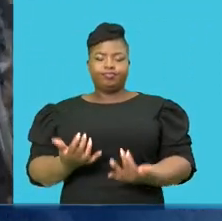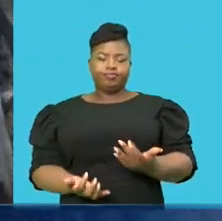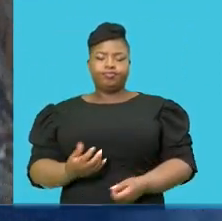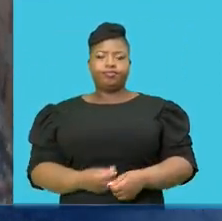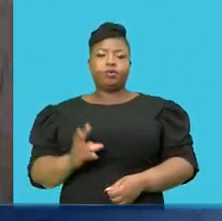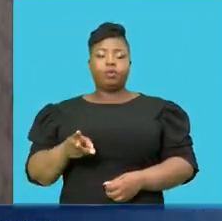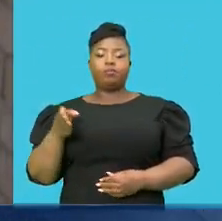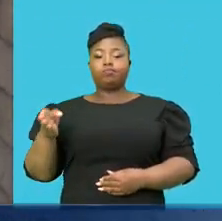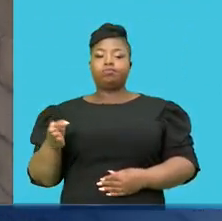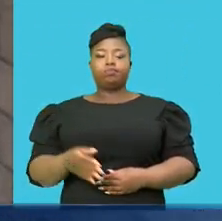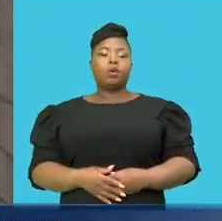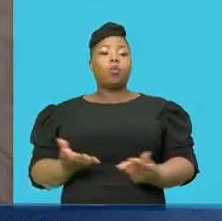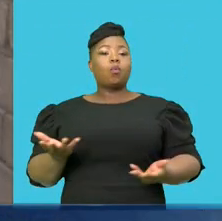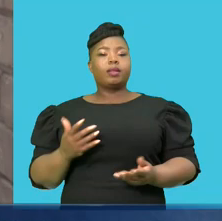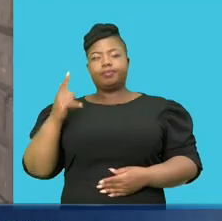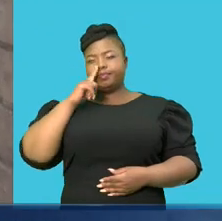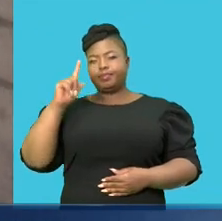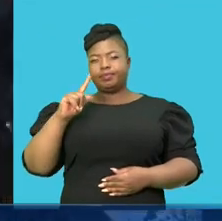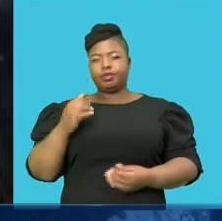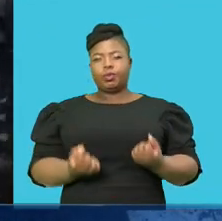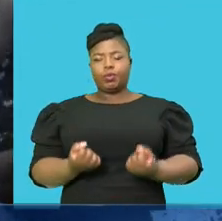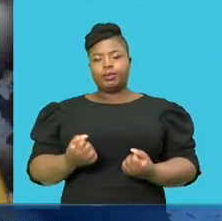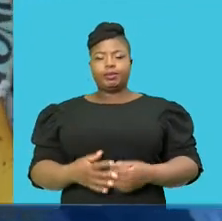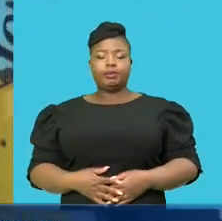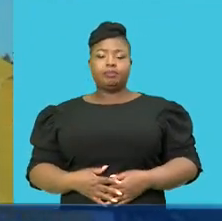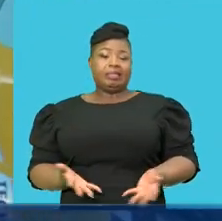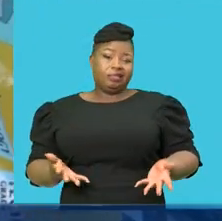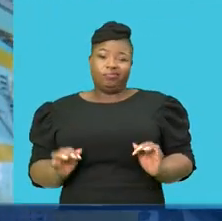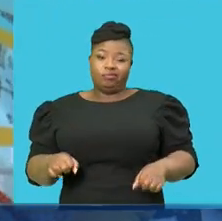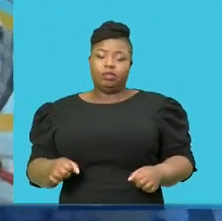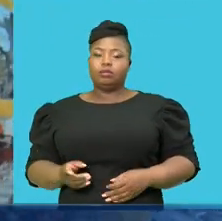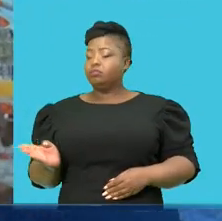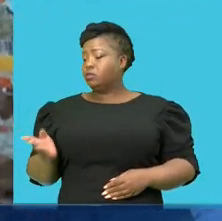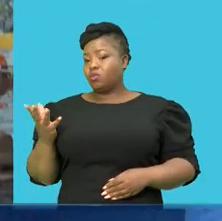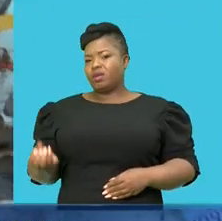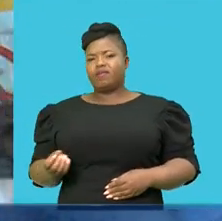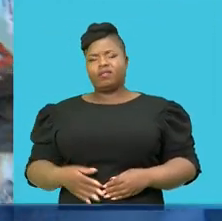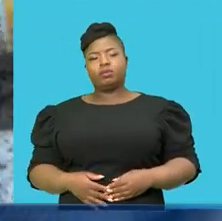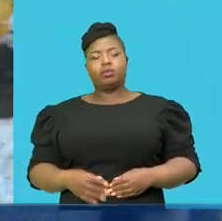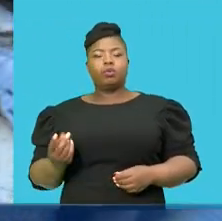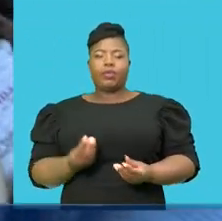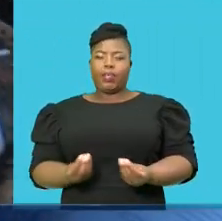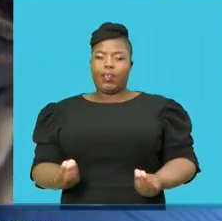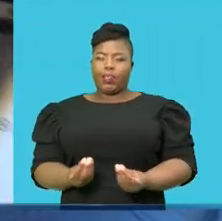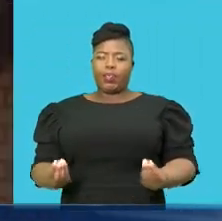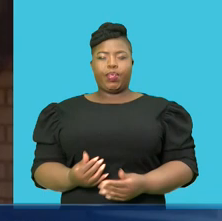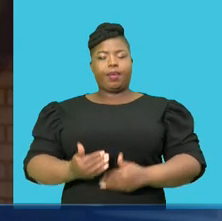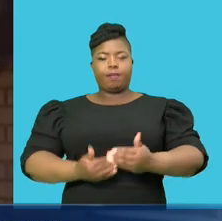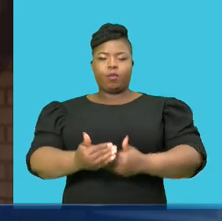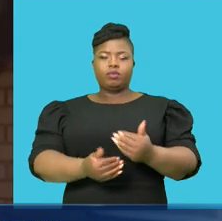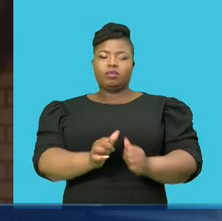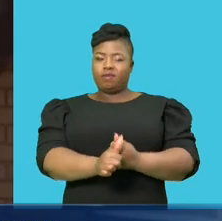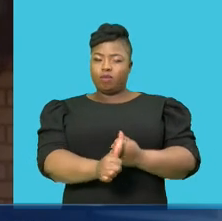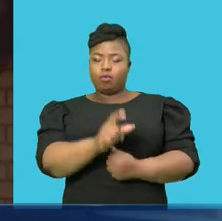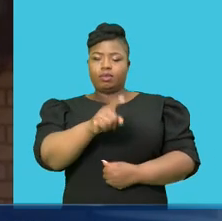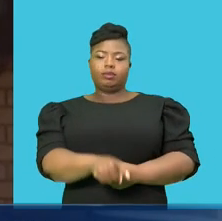expected to appear at a lenassia magistrate court obviously here we are dealing with the with the miners there are processes that we need